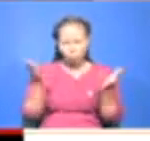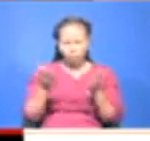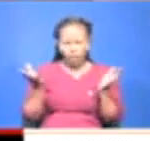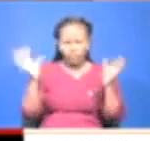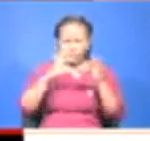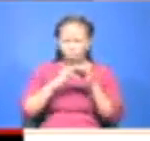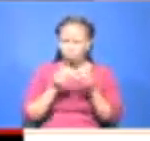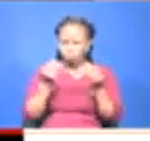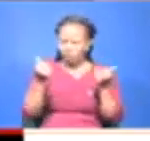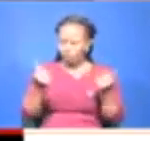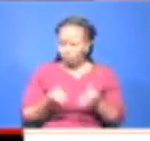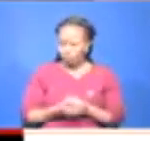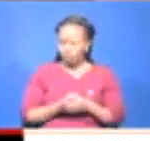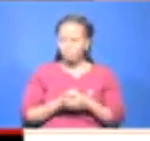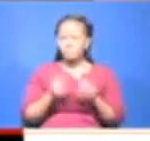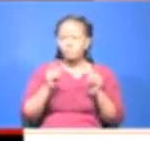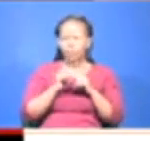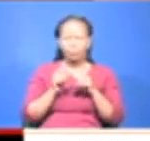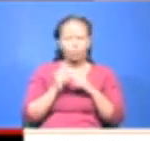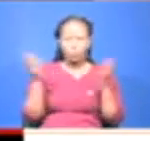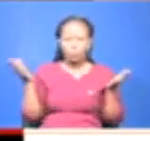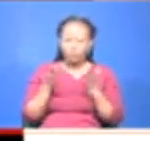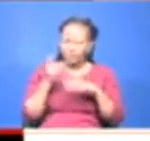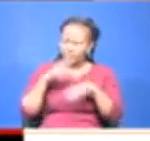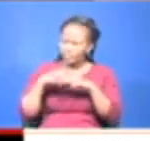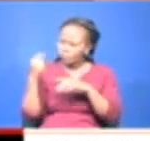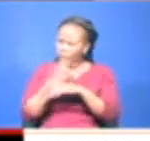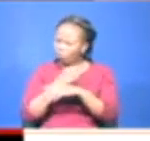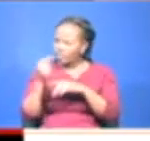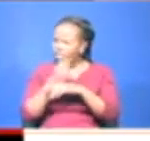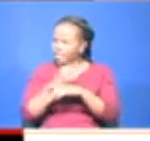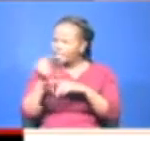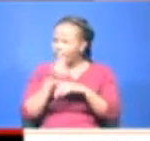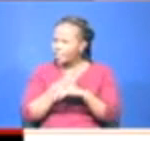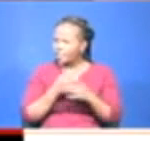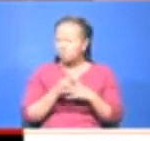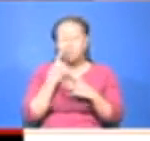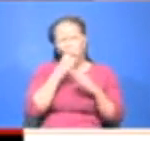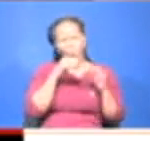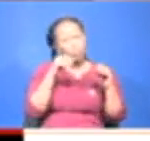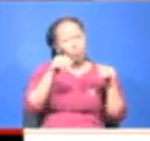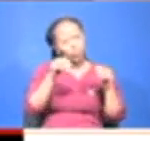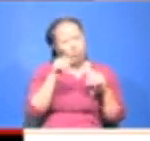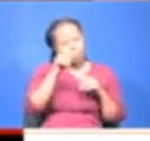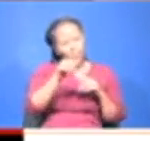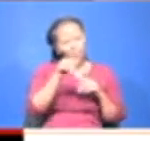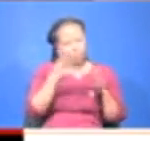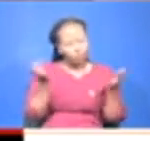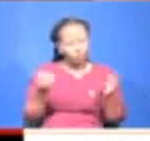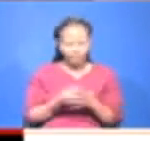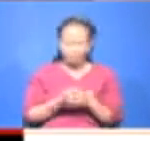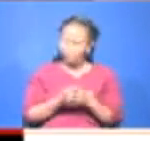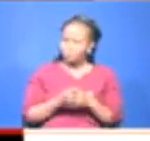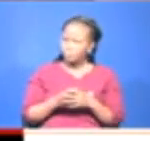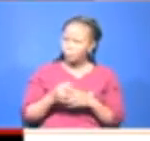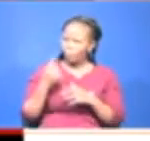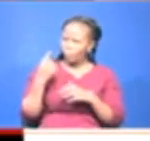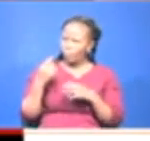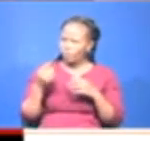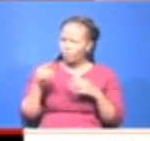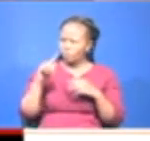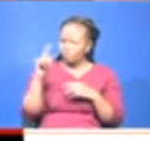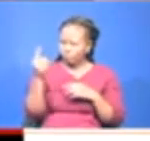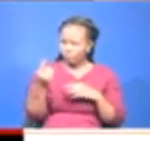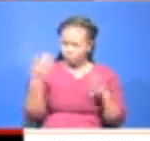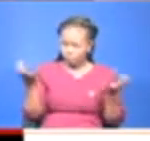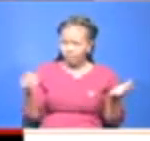who qualifies right. for these training? Who will apply? Who qualifies? So to start with, in 2012, so our